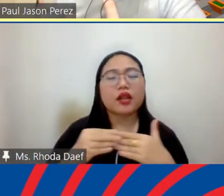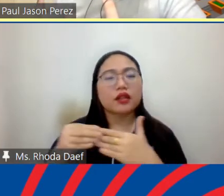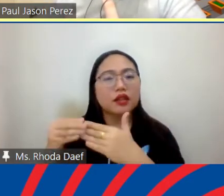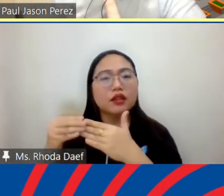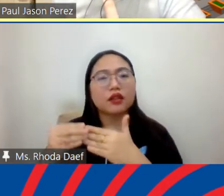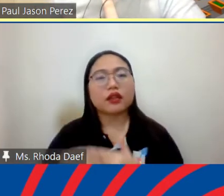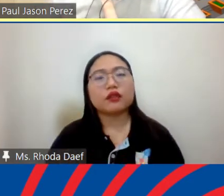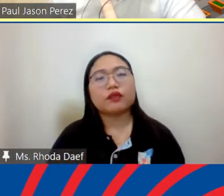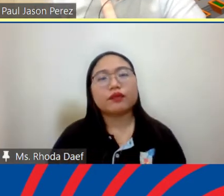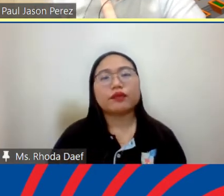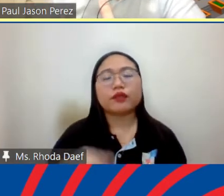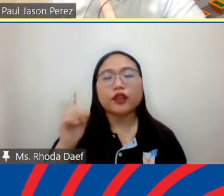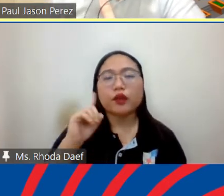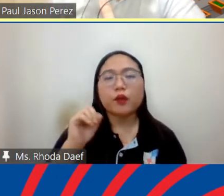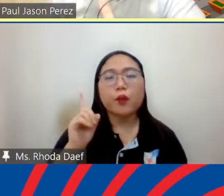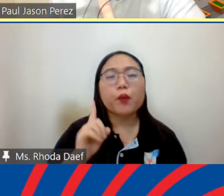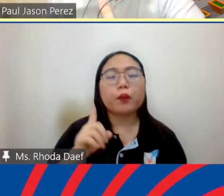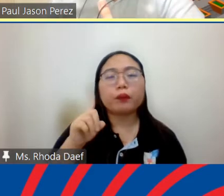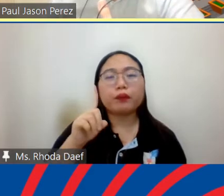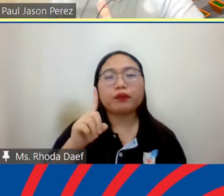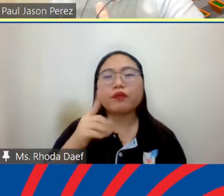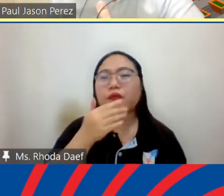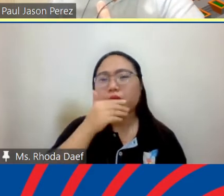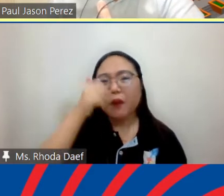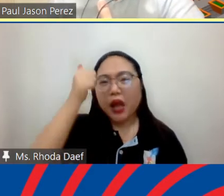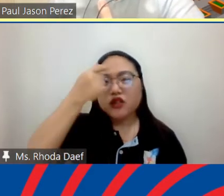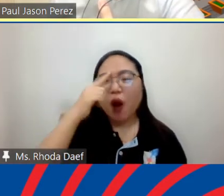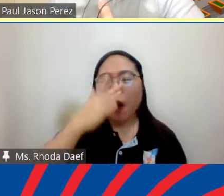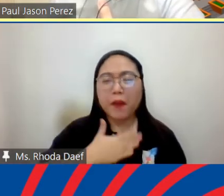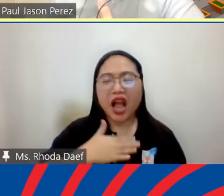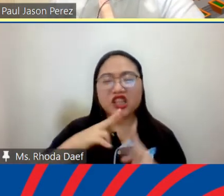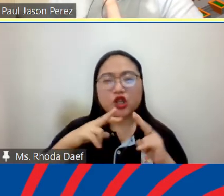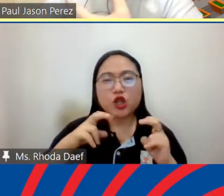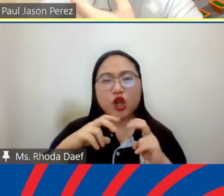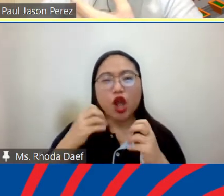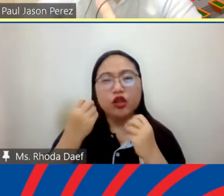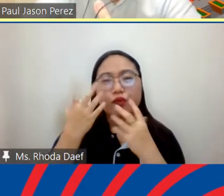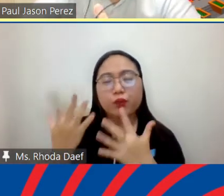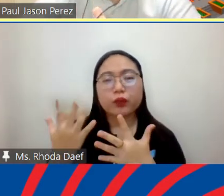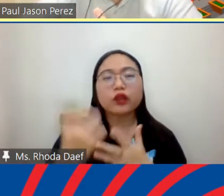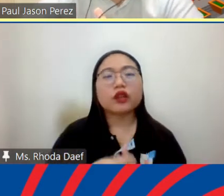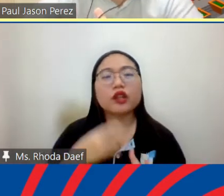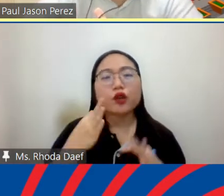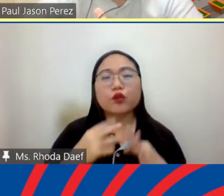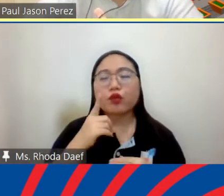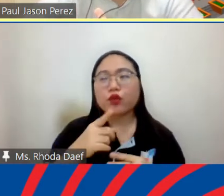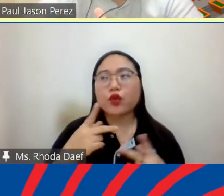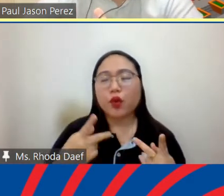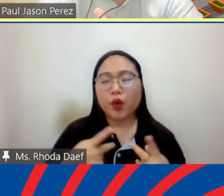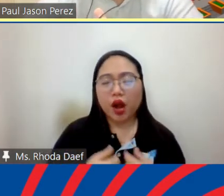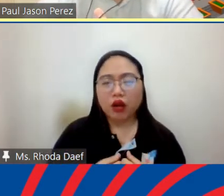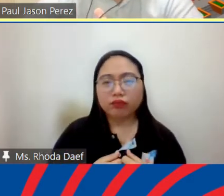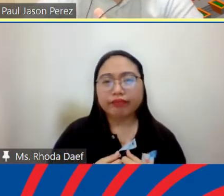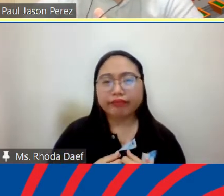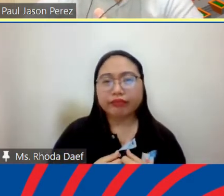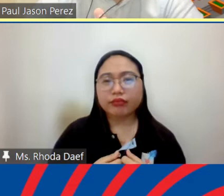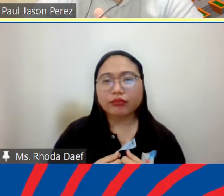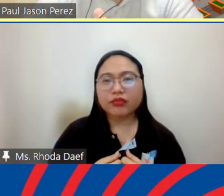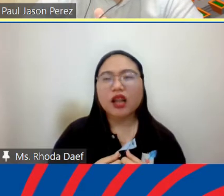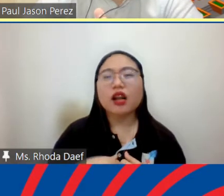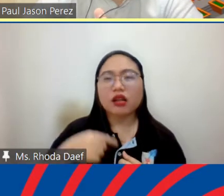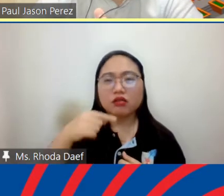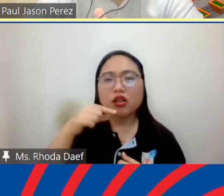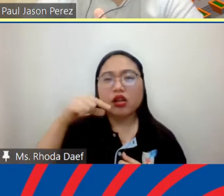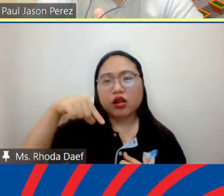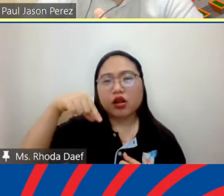what data format is best for my research data. So for example, if you're handling quantitative